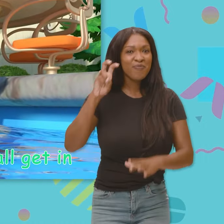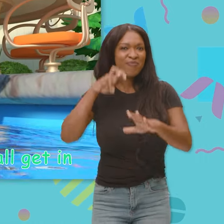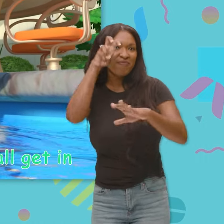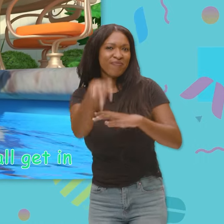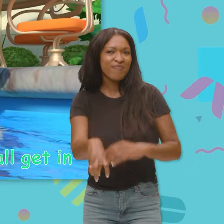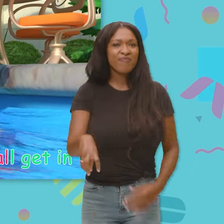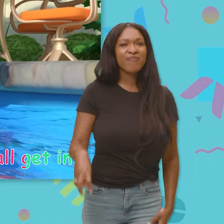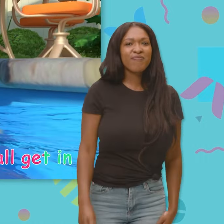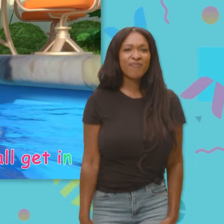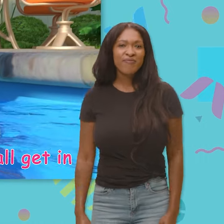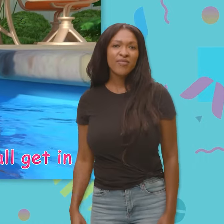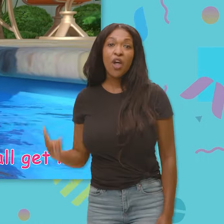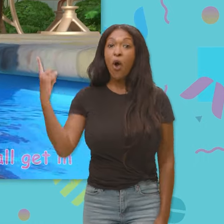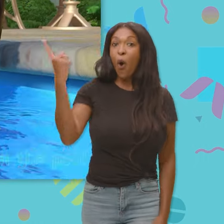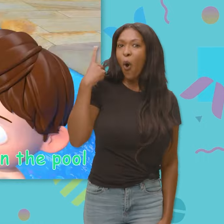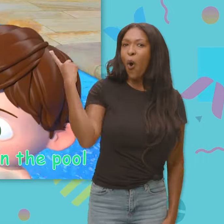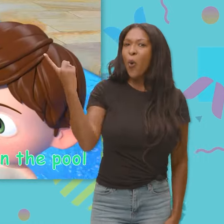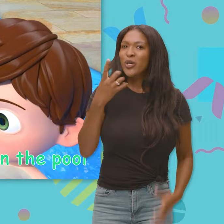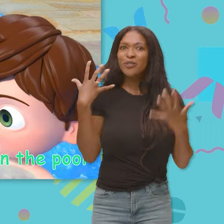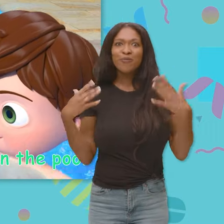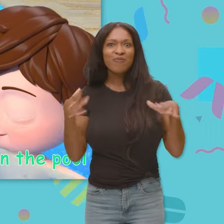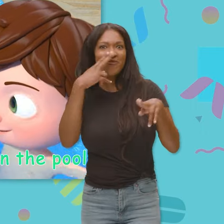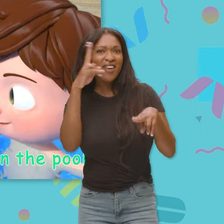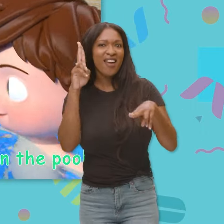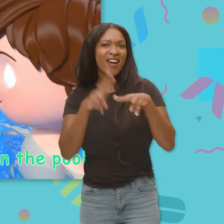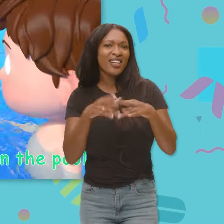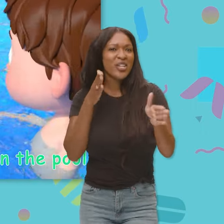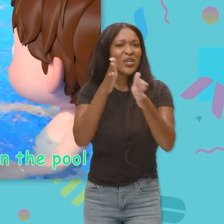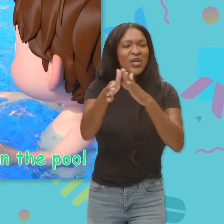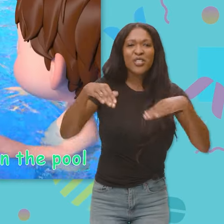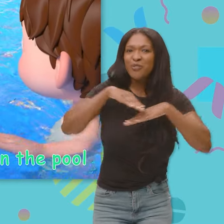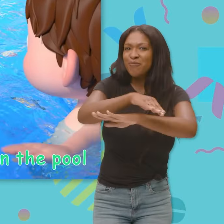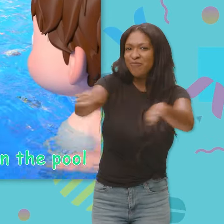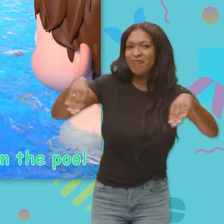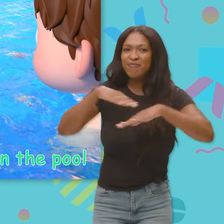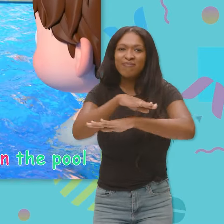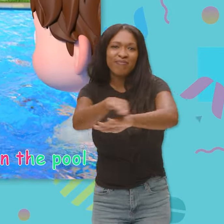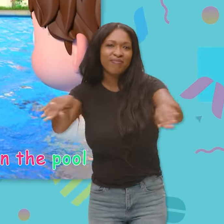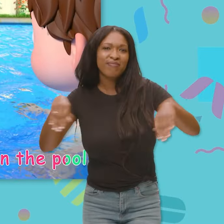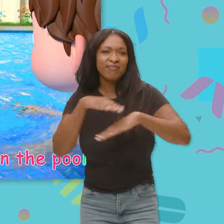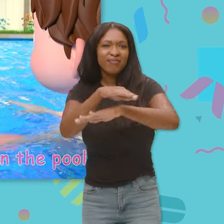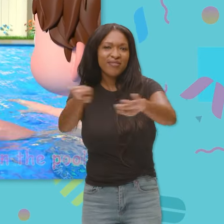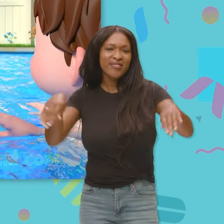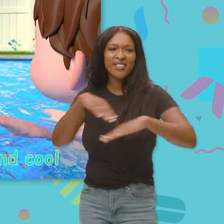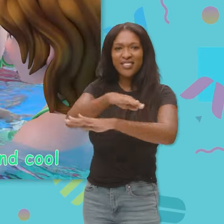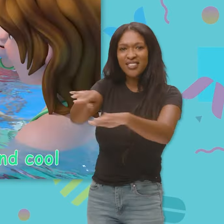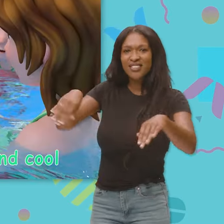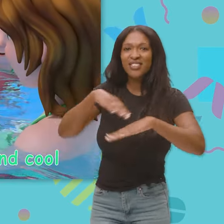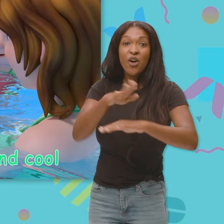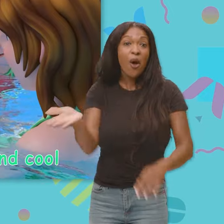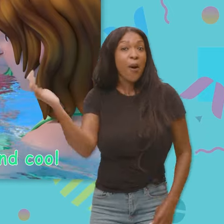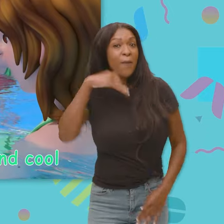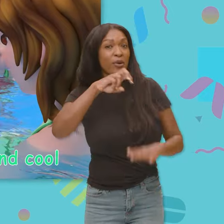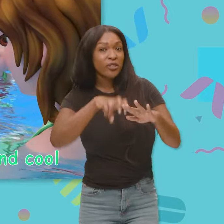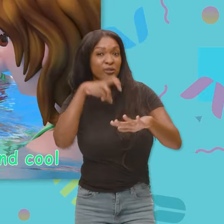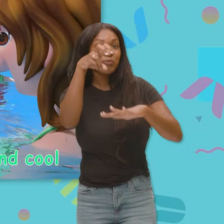so come on, let's all get in It's always so much fun to go swimming in the pool So